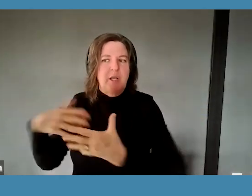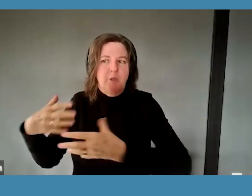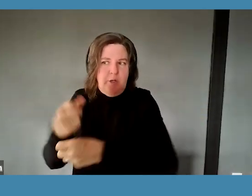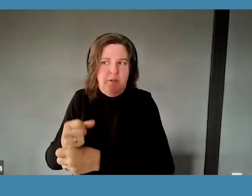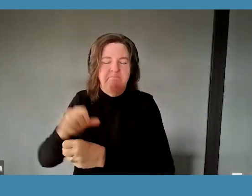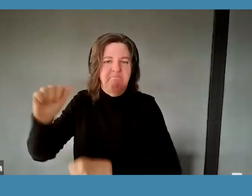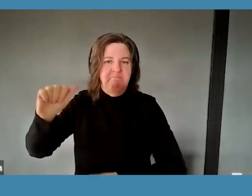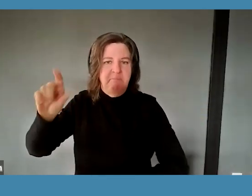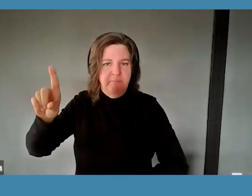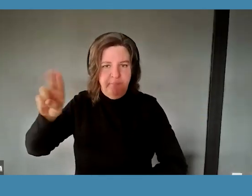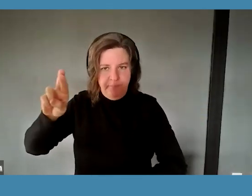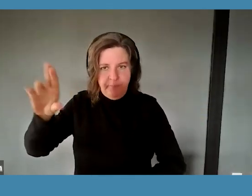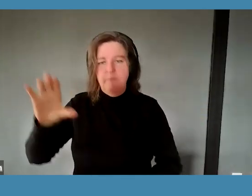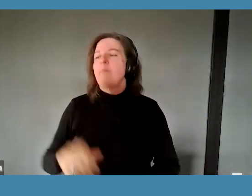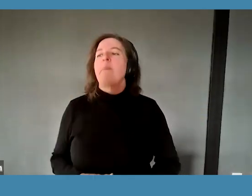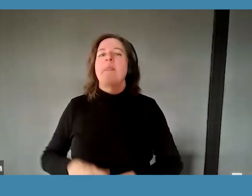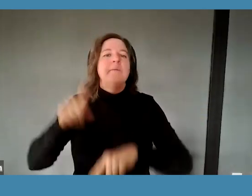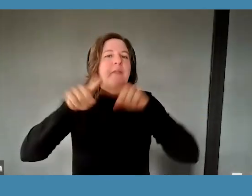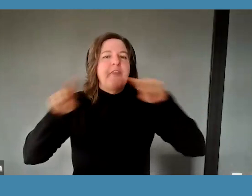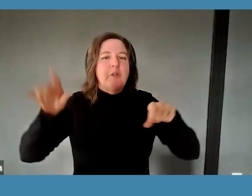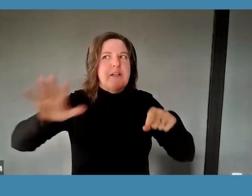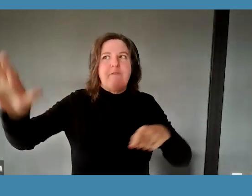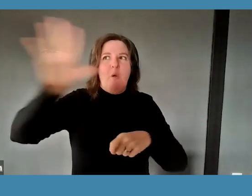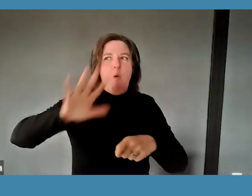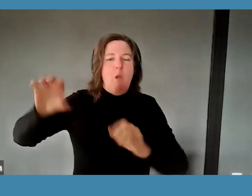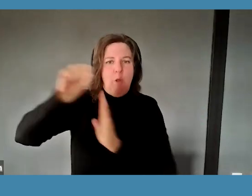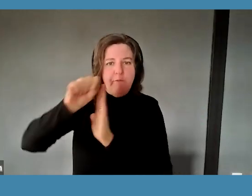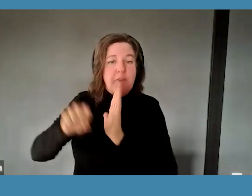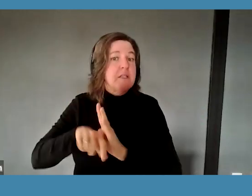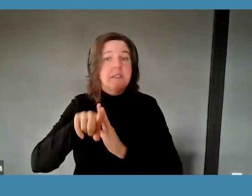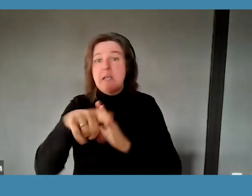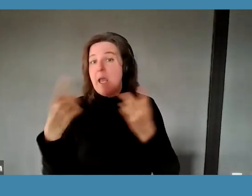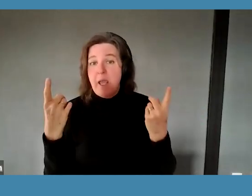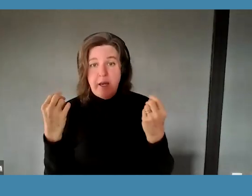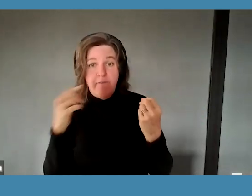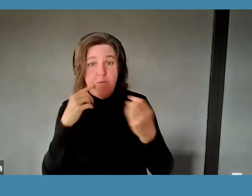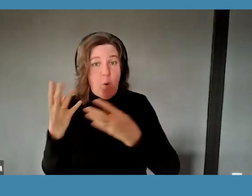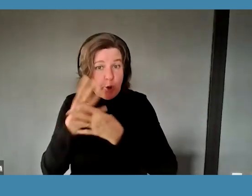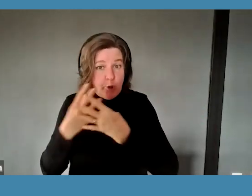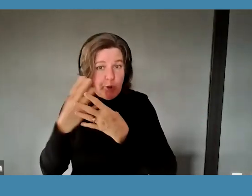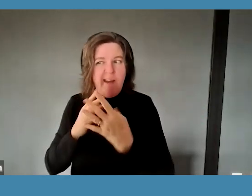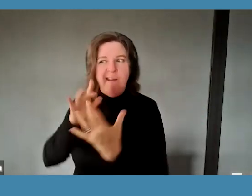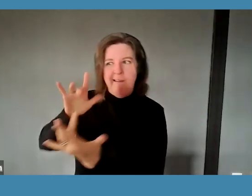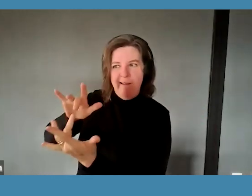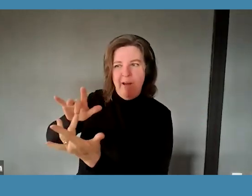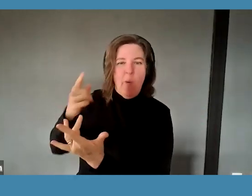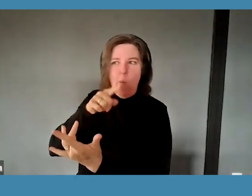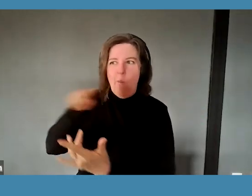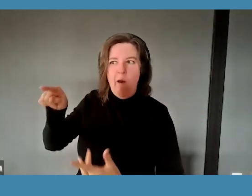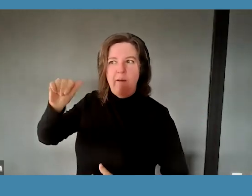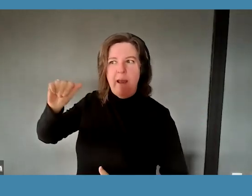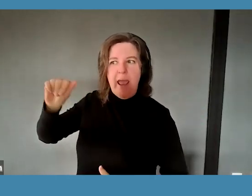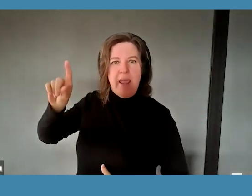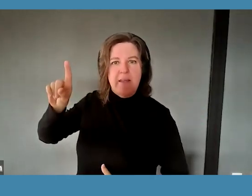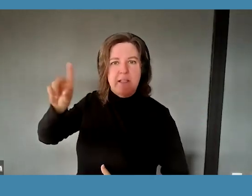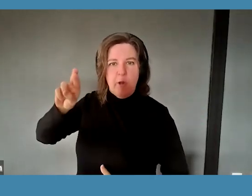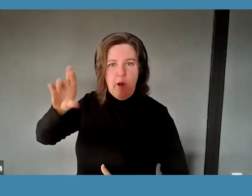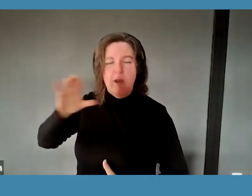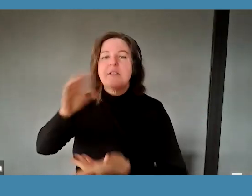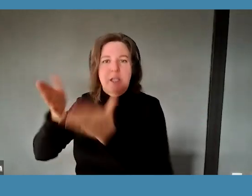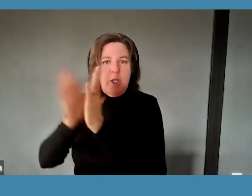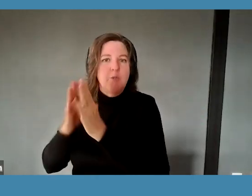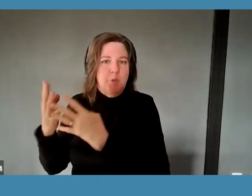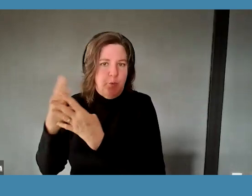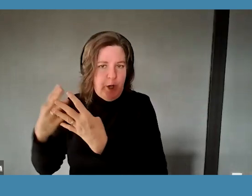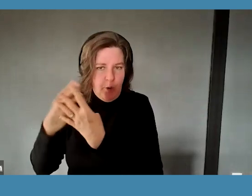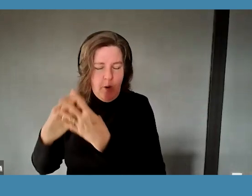do to get screened is you contact one of those ADRCs to request that screening. To begin that process,